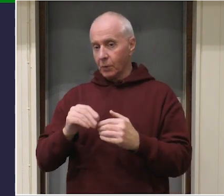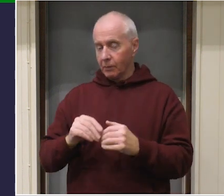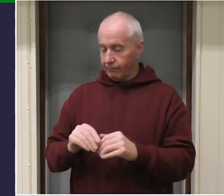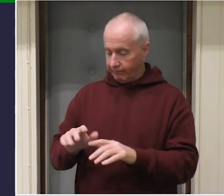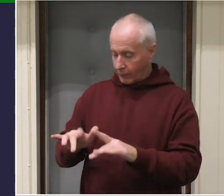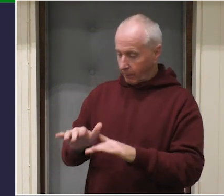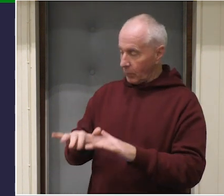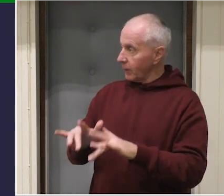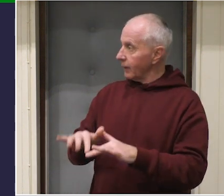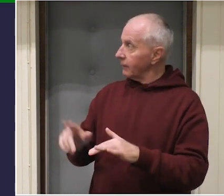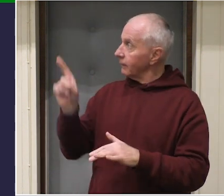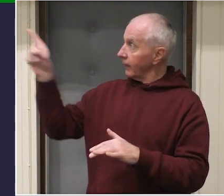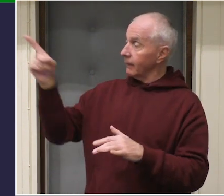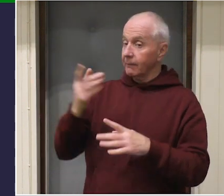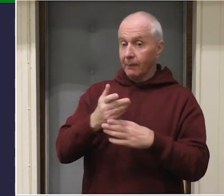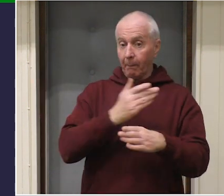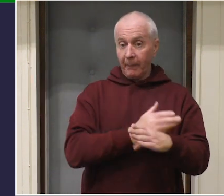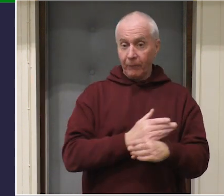I should remember, this is before computers.